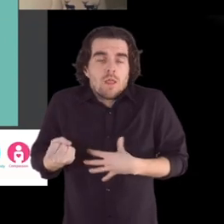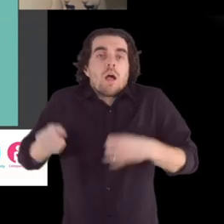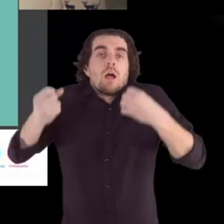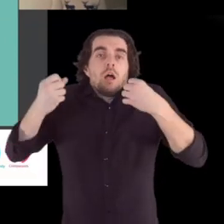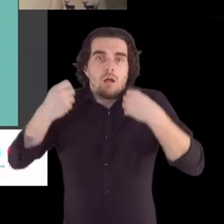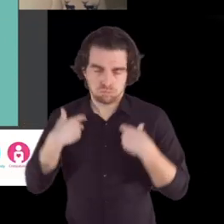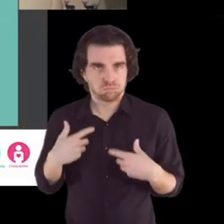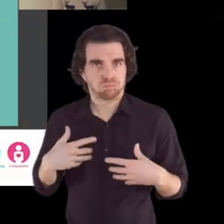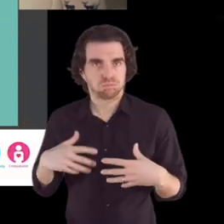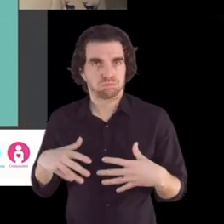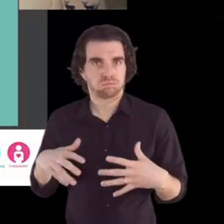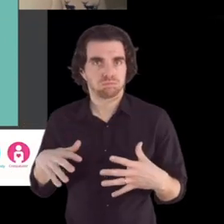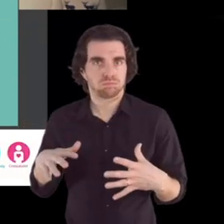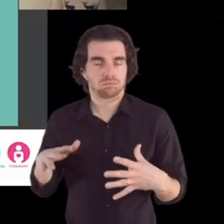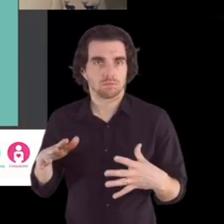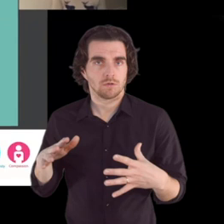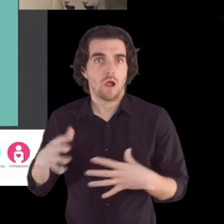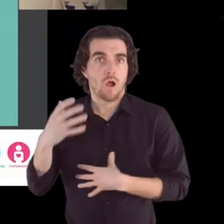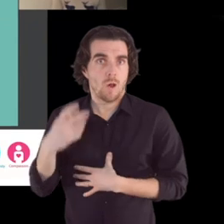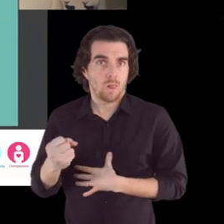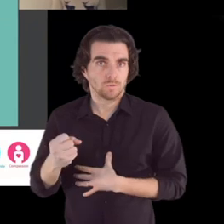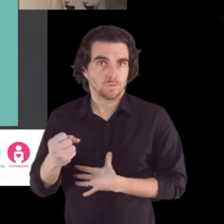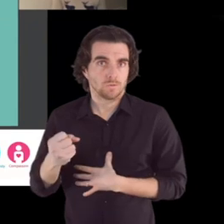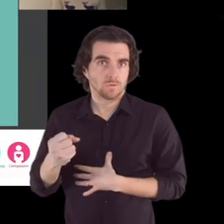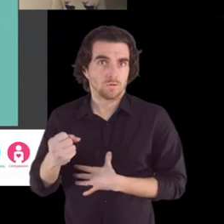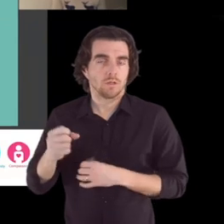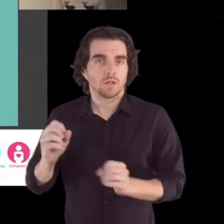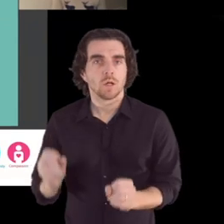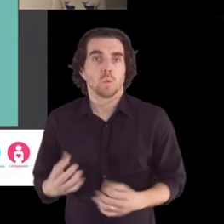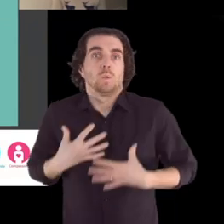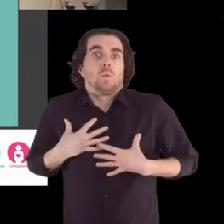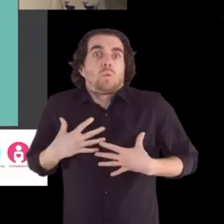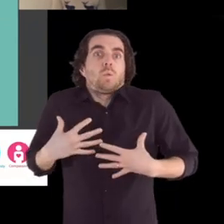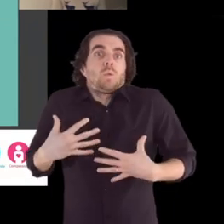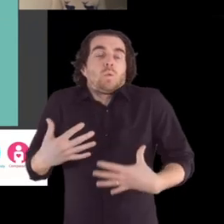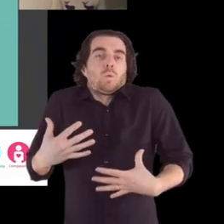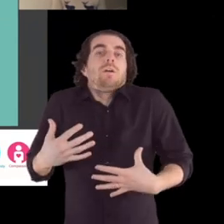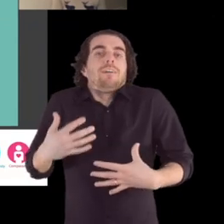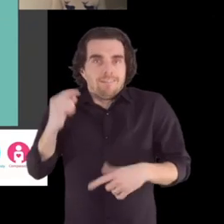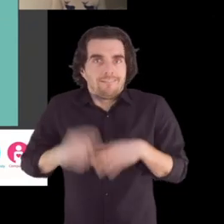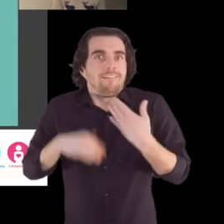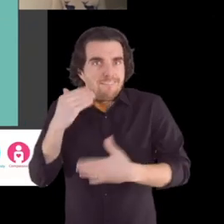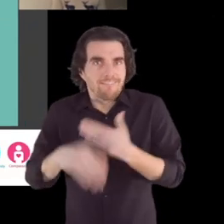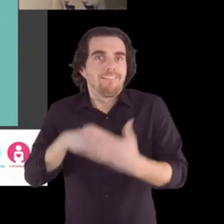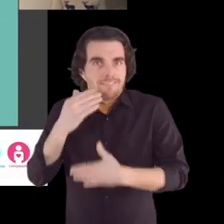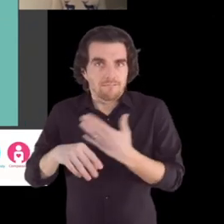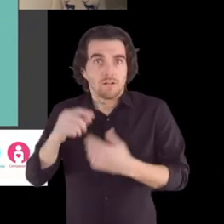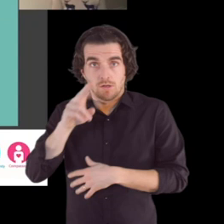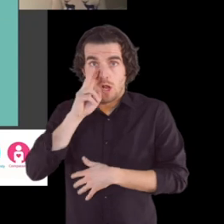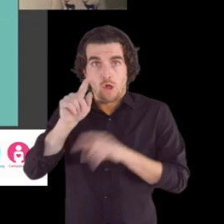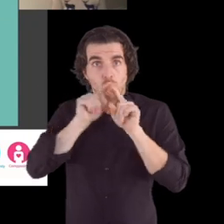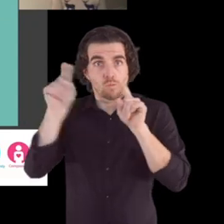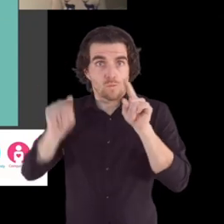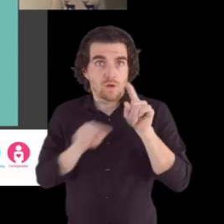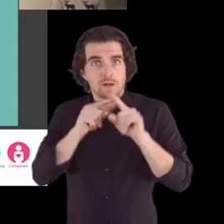3, 2, 1, and holding it, 3, 2, 1. So really short, you know, you can count in your